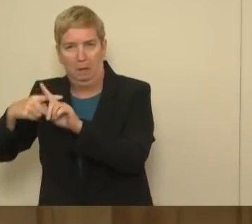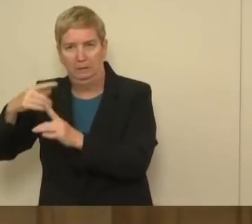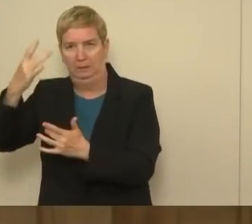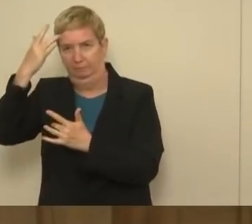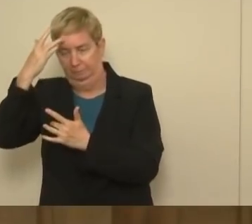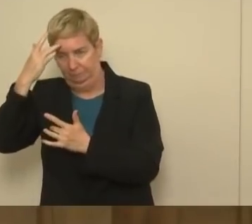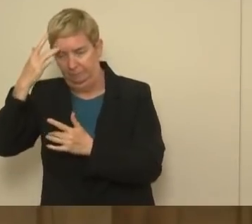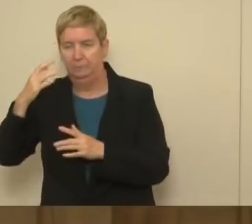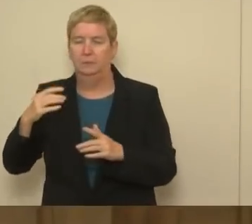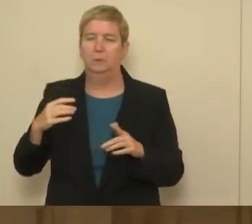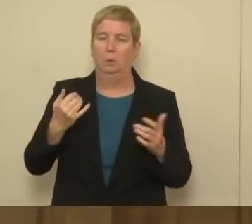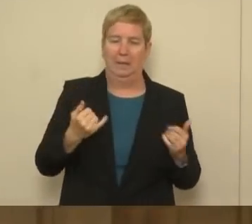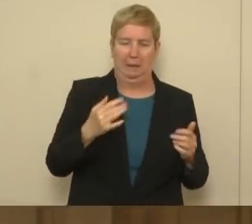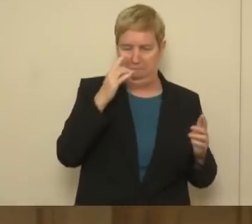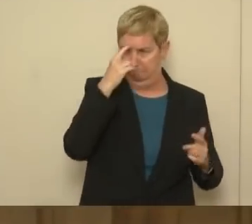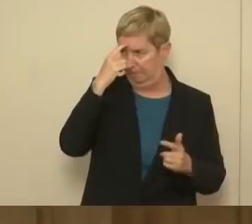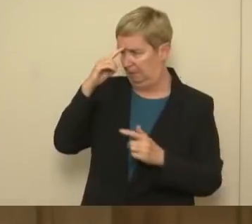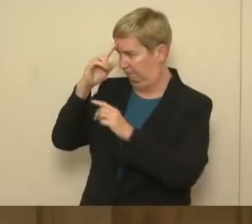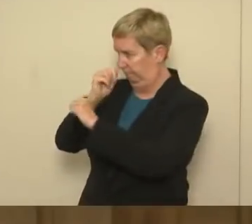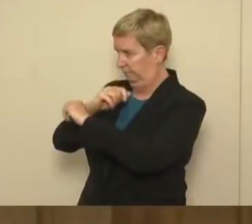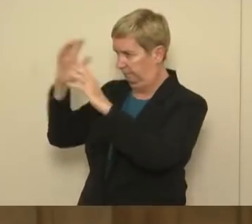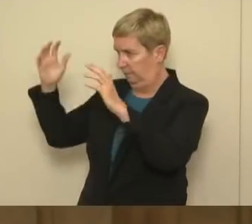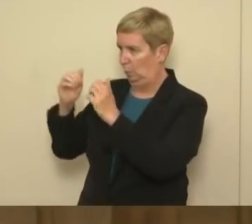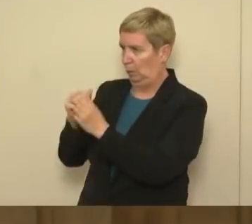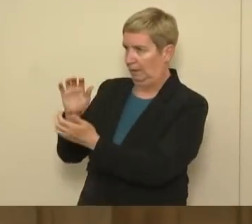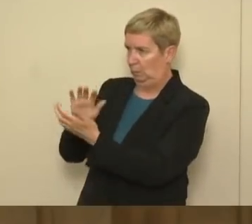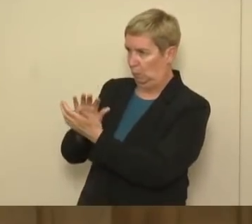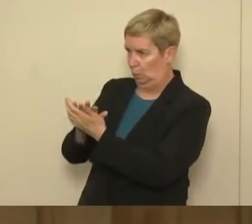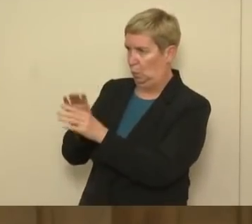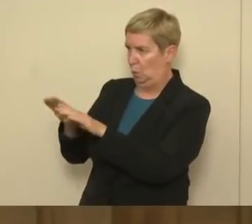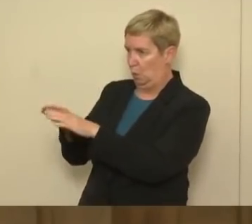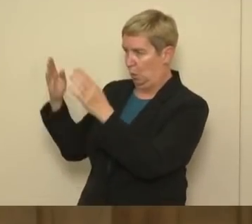think what we were thinking of would be acceptable